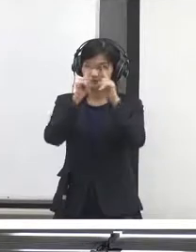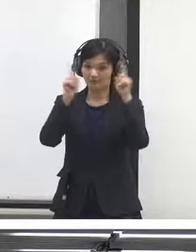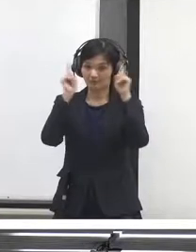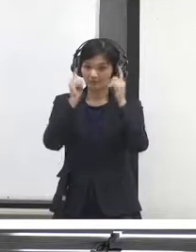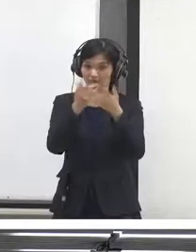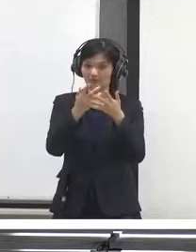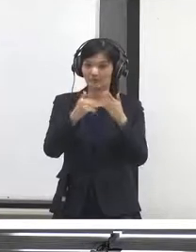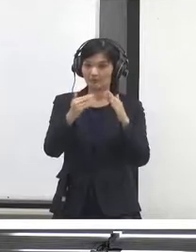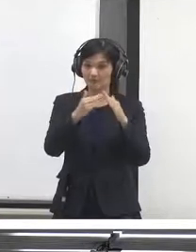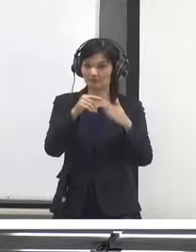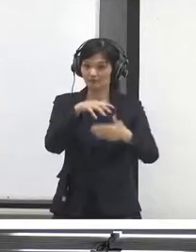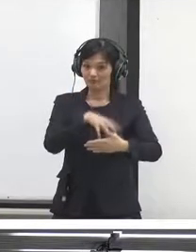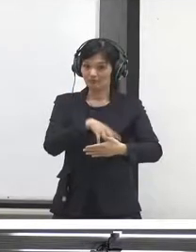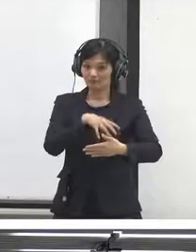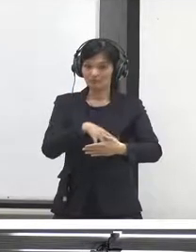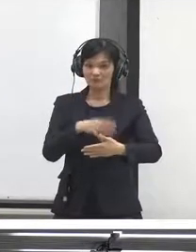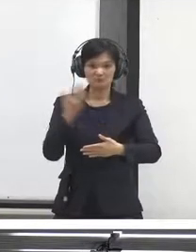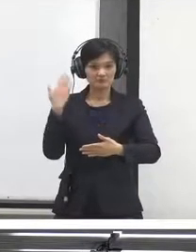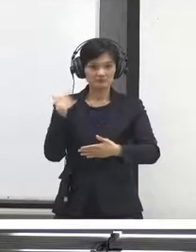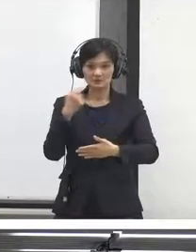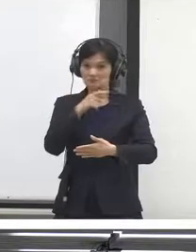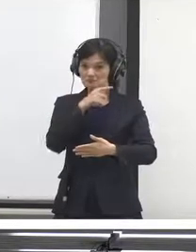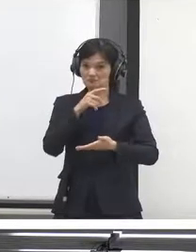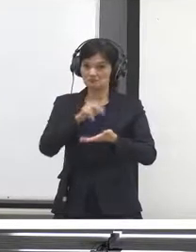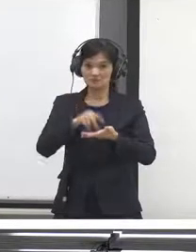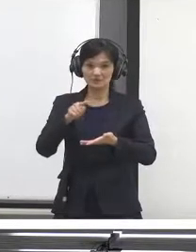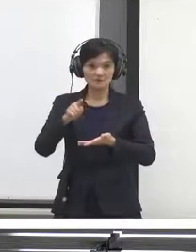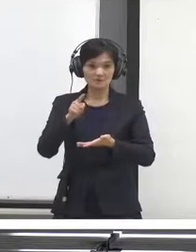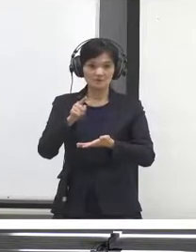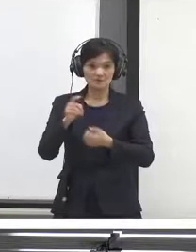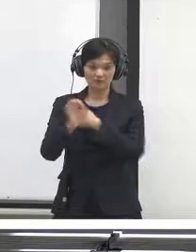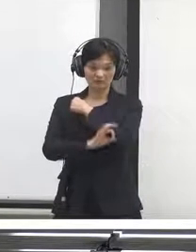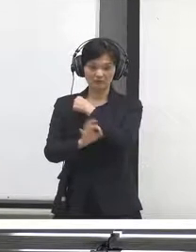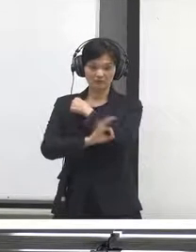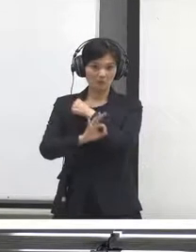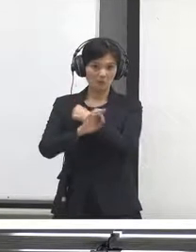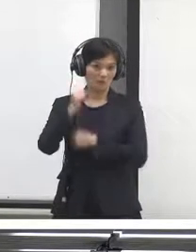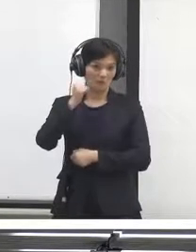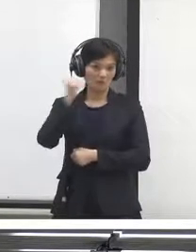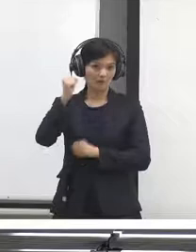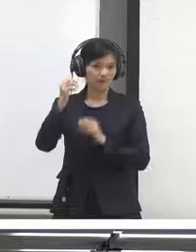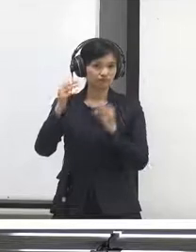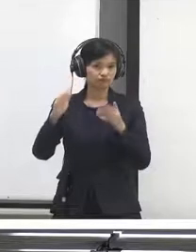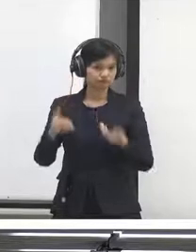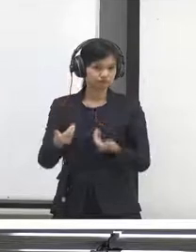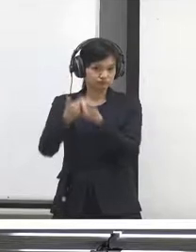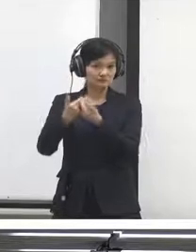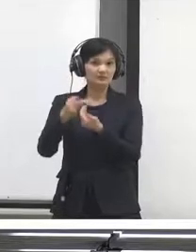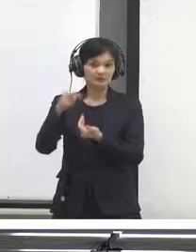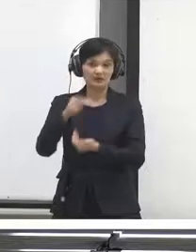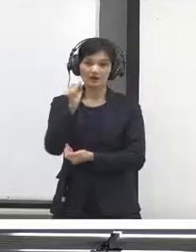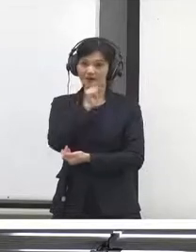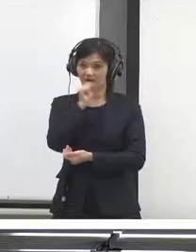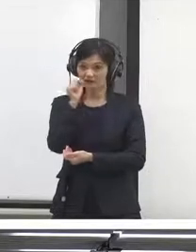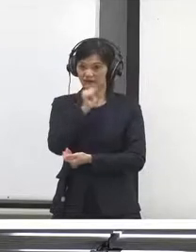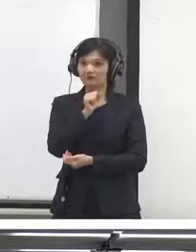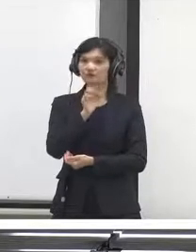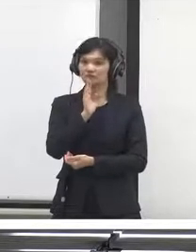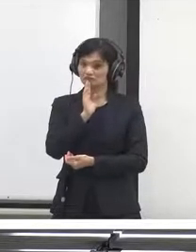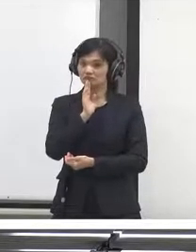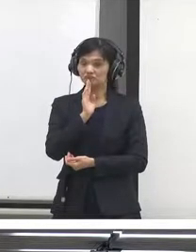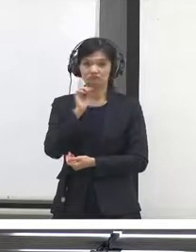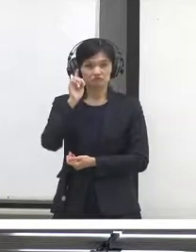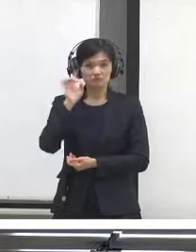New people came on this way. There are stories about women in the art world disappearing from the